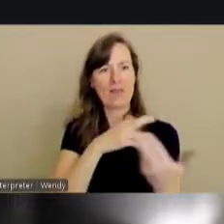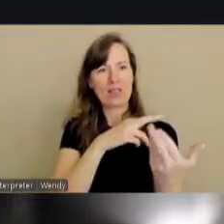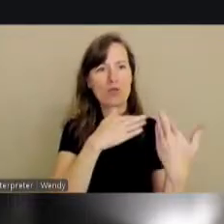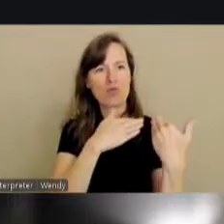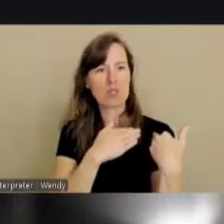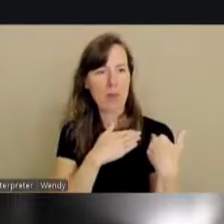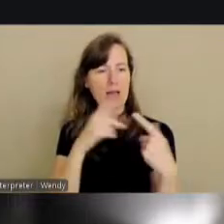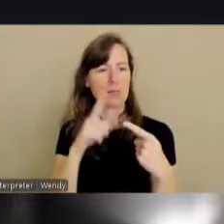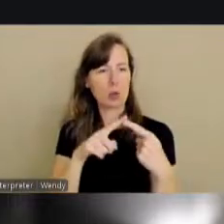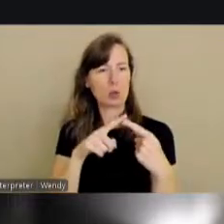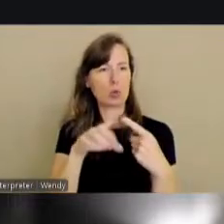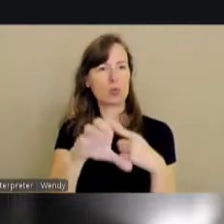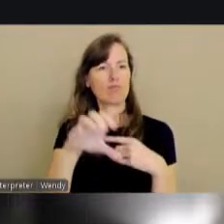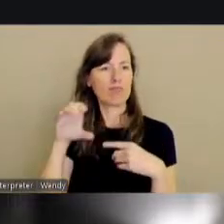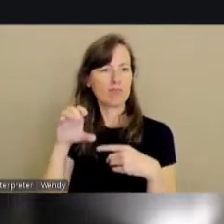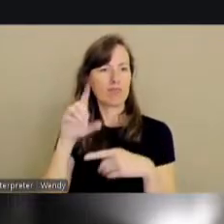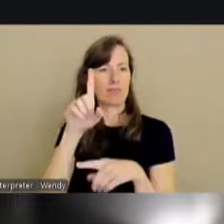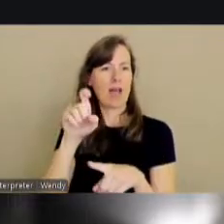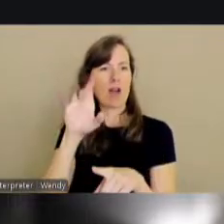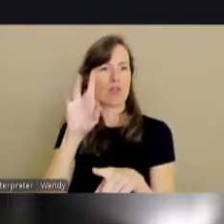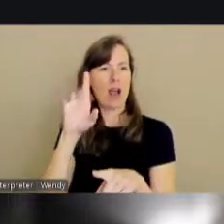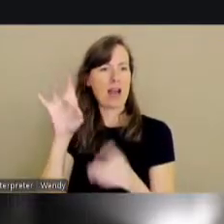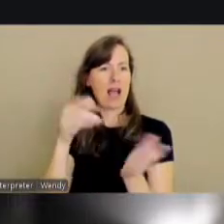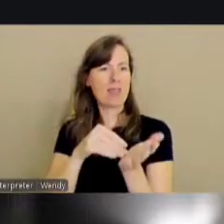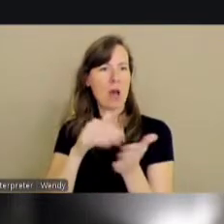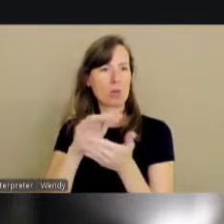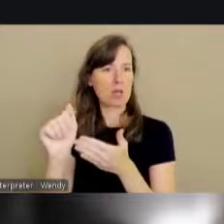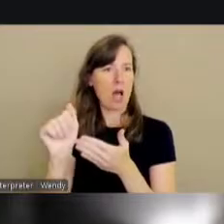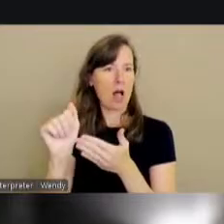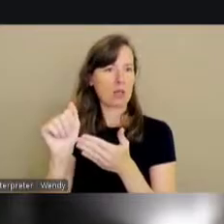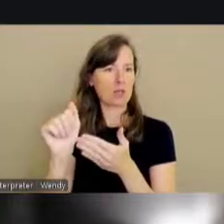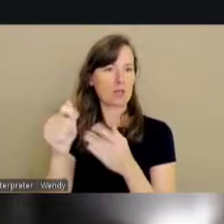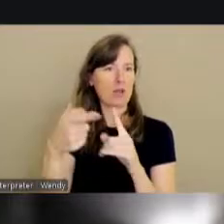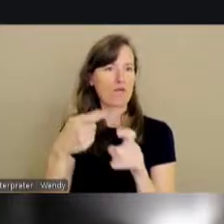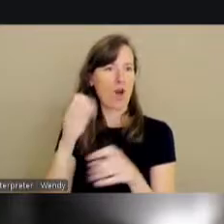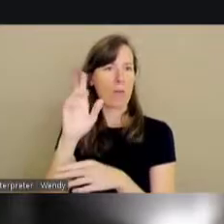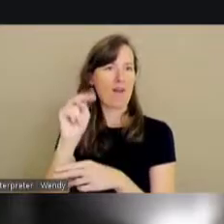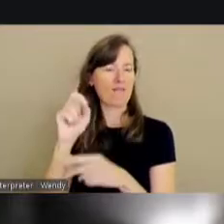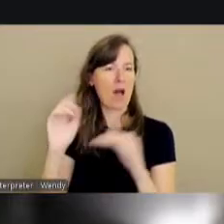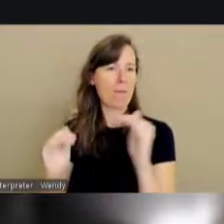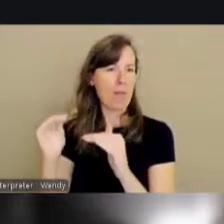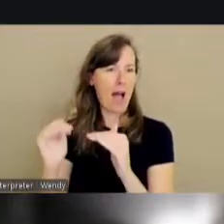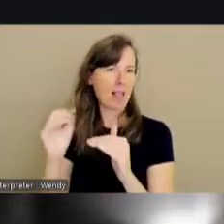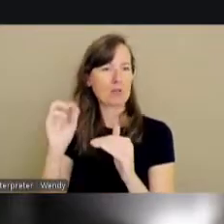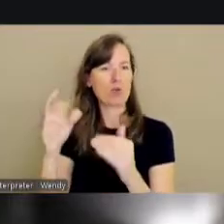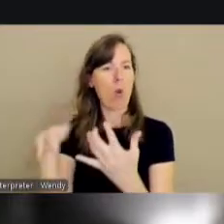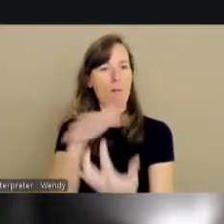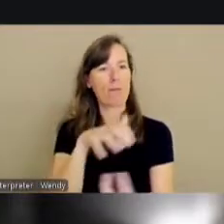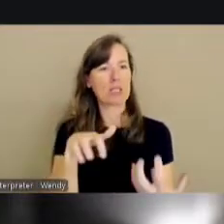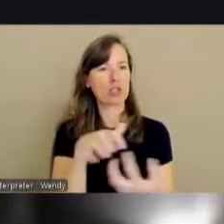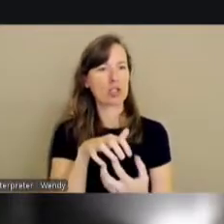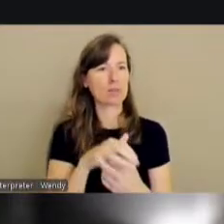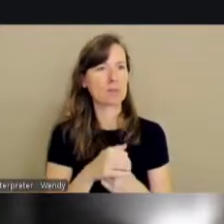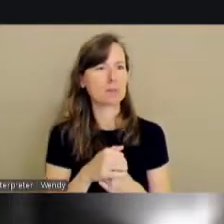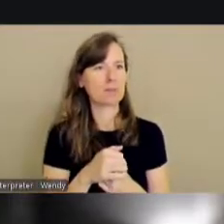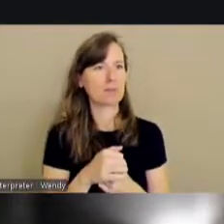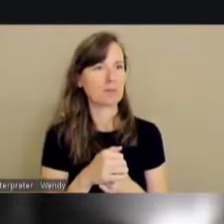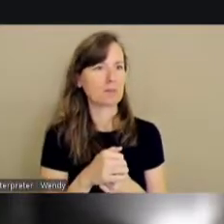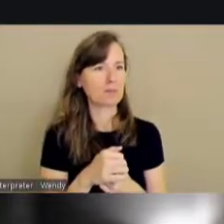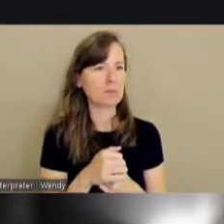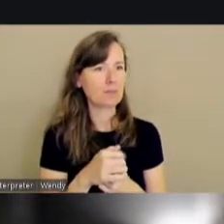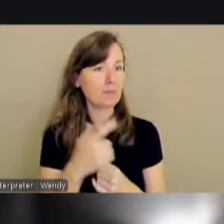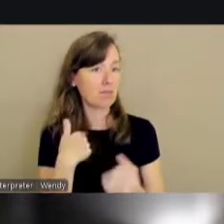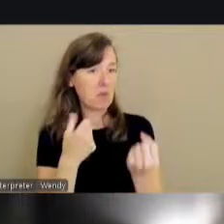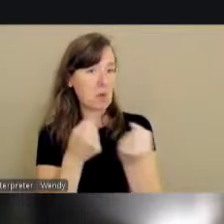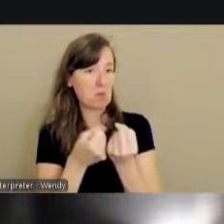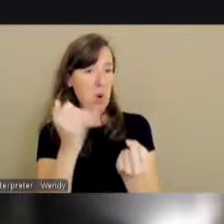dig $188,000 out of the fund balance, or a mixture of the two. I mean, I support